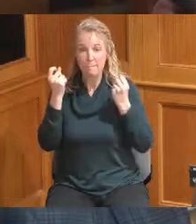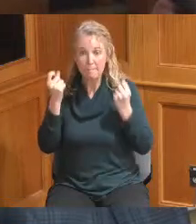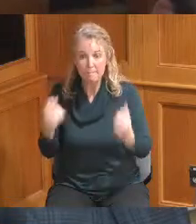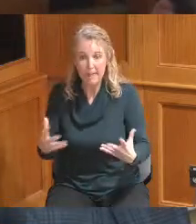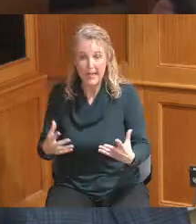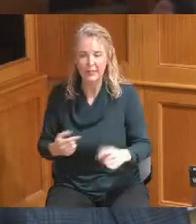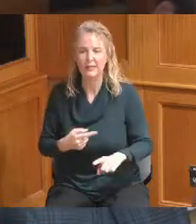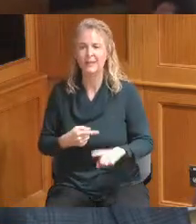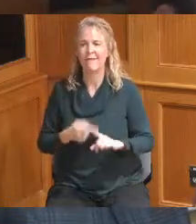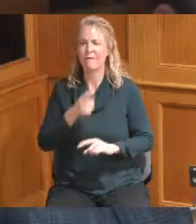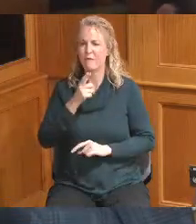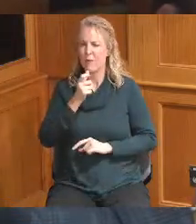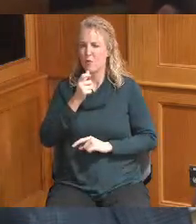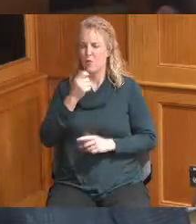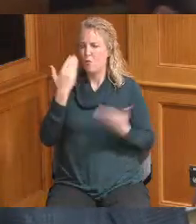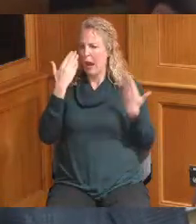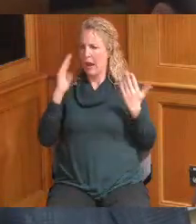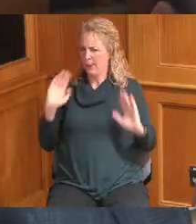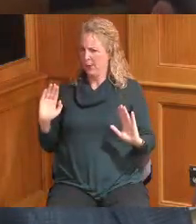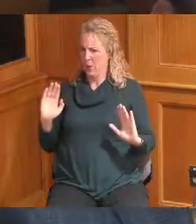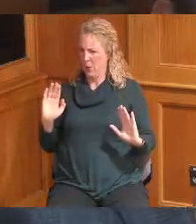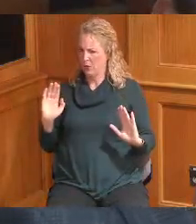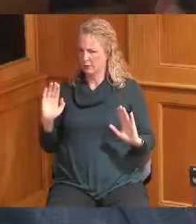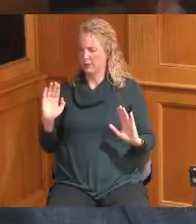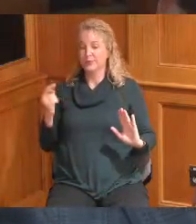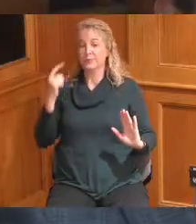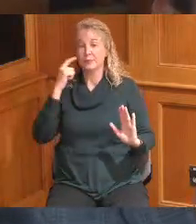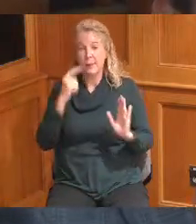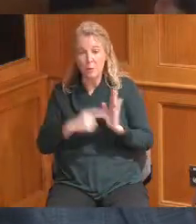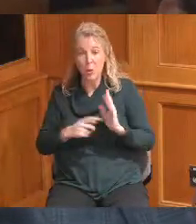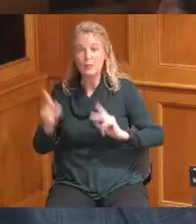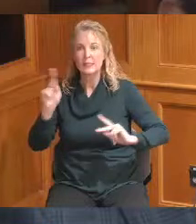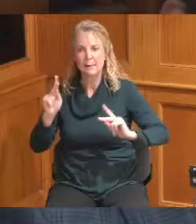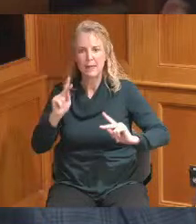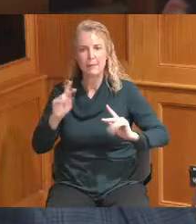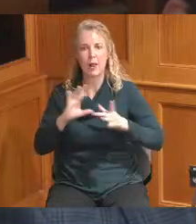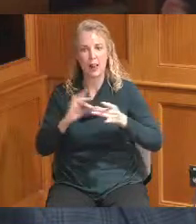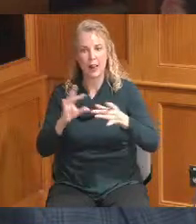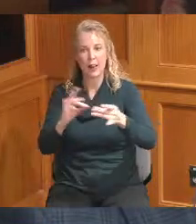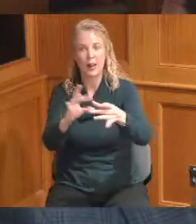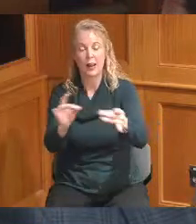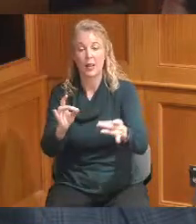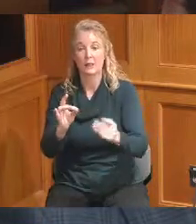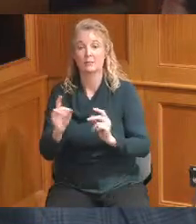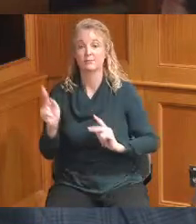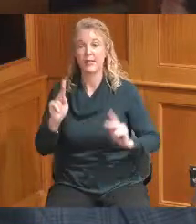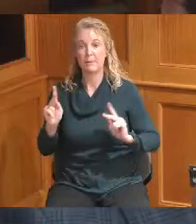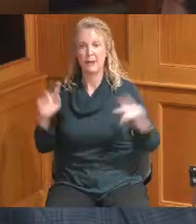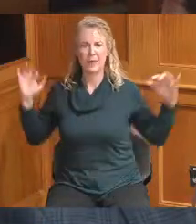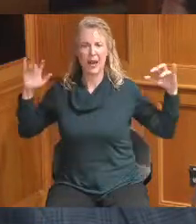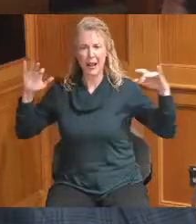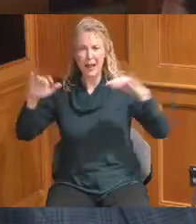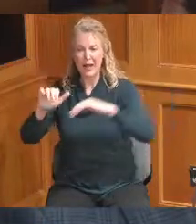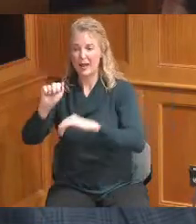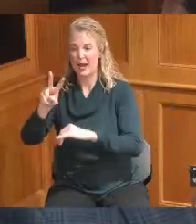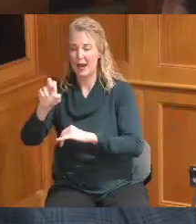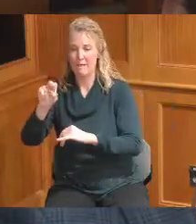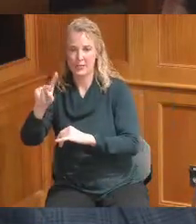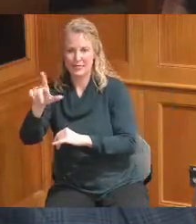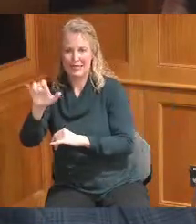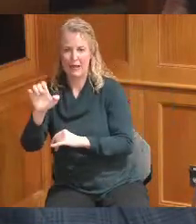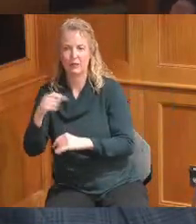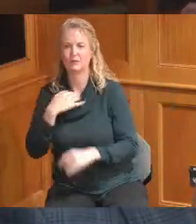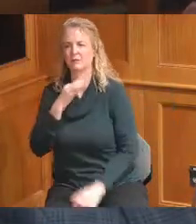these groups are, but they all got grants. I'm telling you, people are talking to me about it. And they're running to Avondale. I want to know how